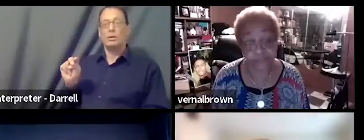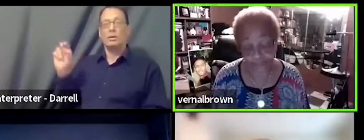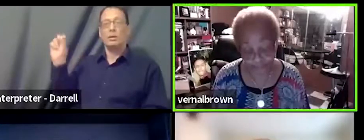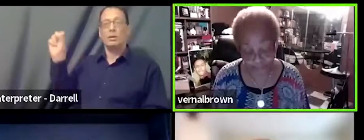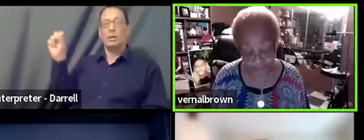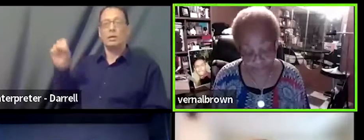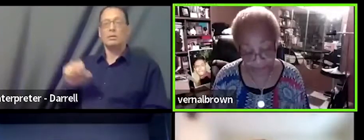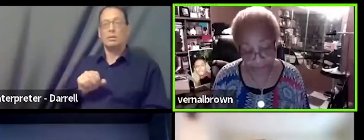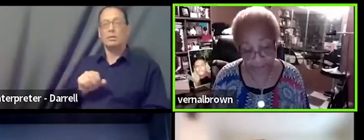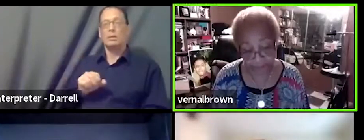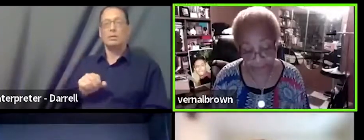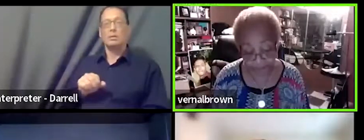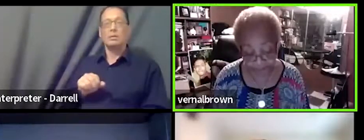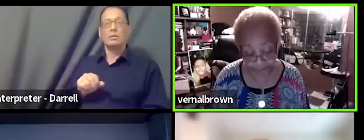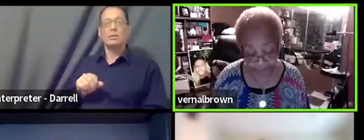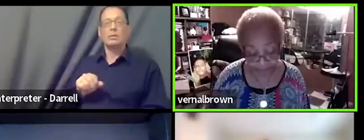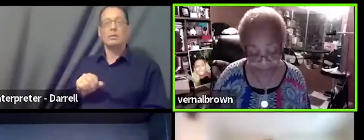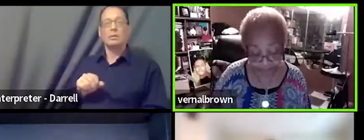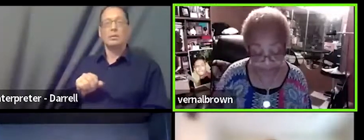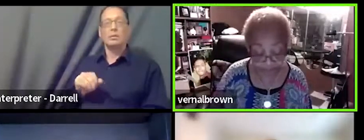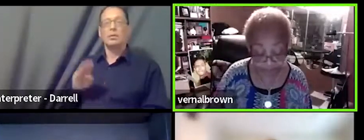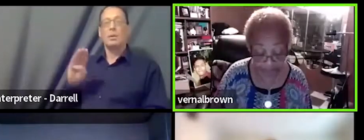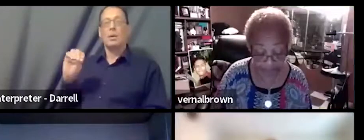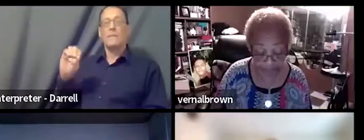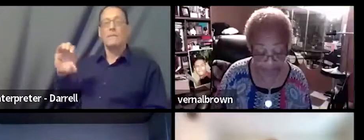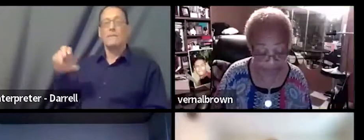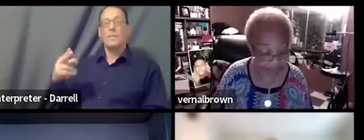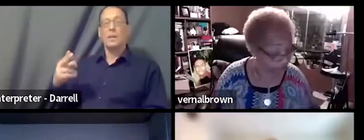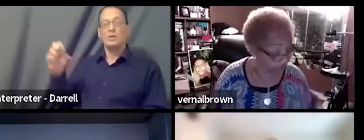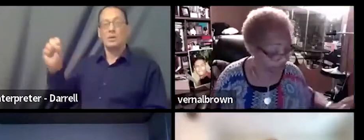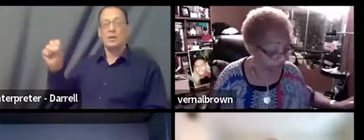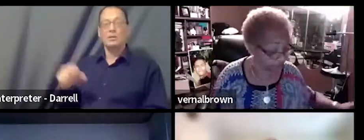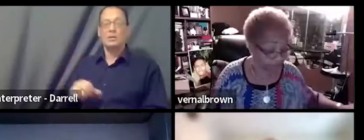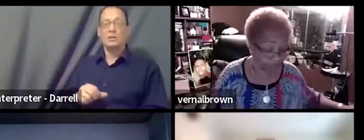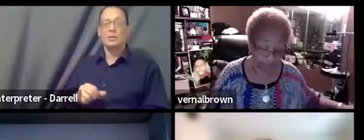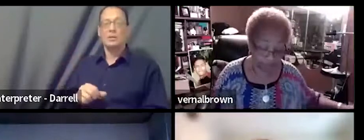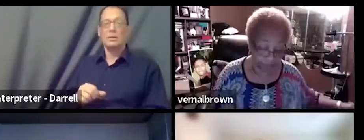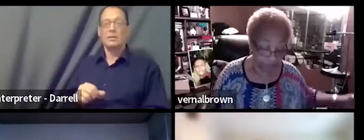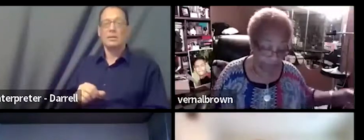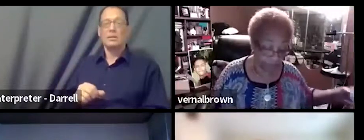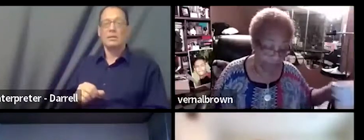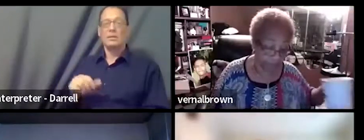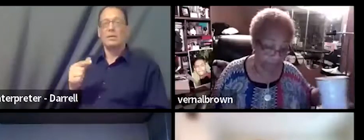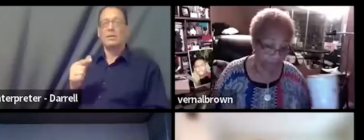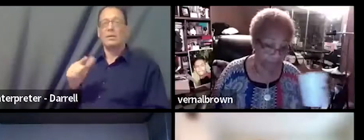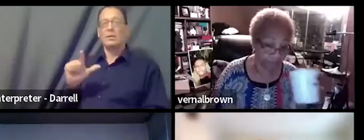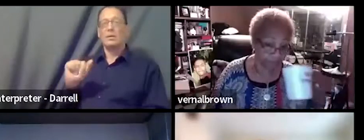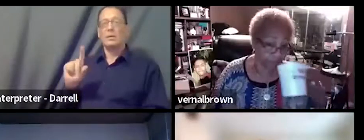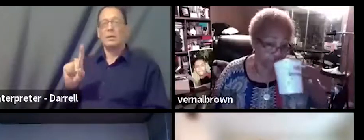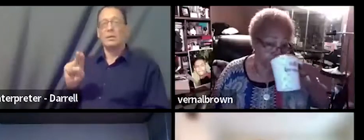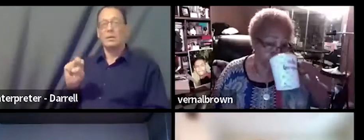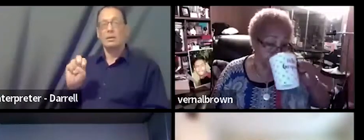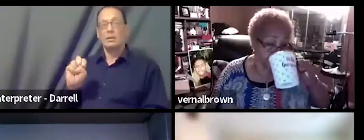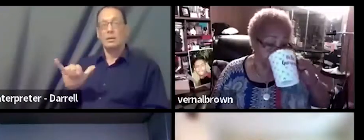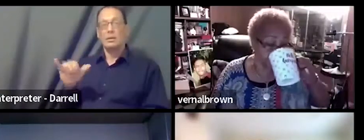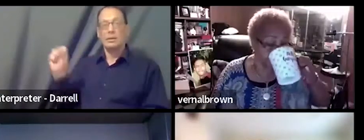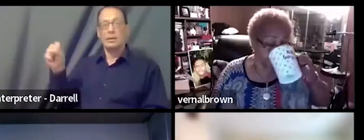Yes. Commissioner Beach. Yes. Commissioner Gladney.